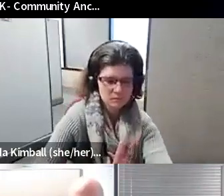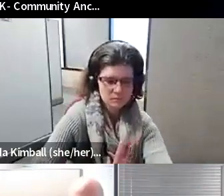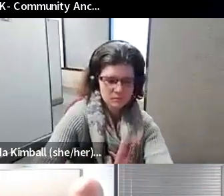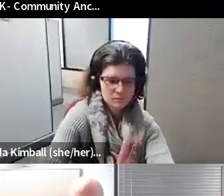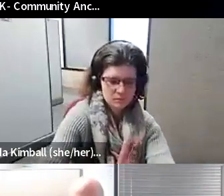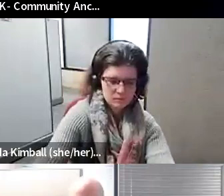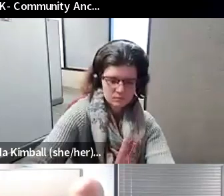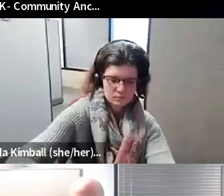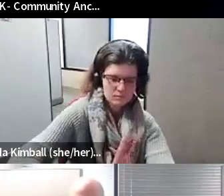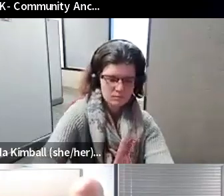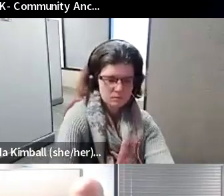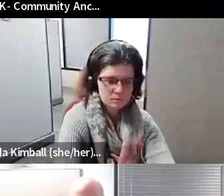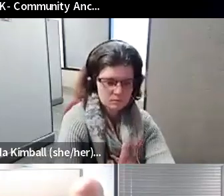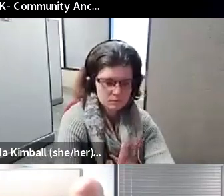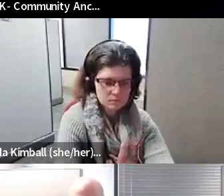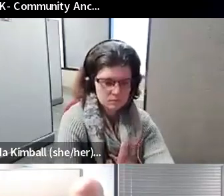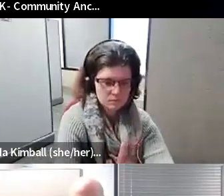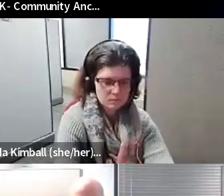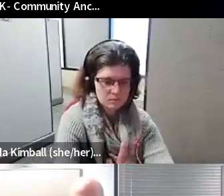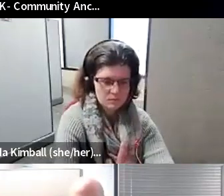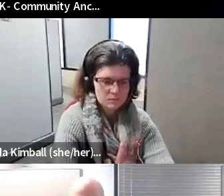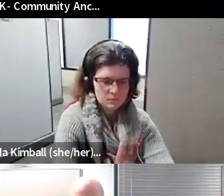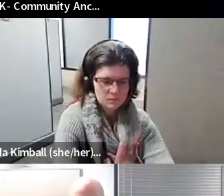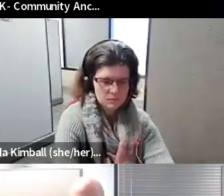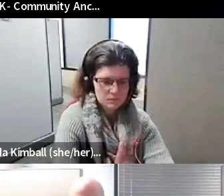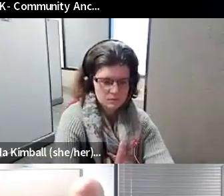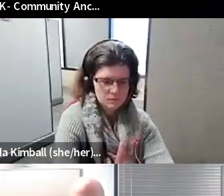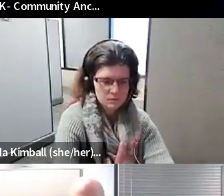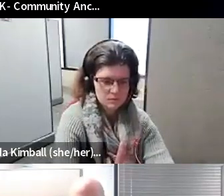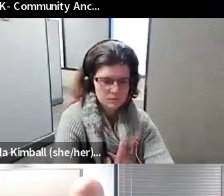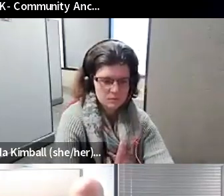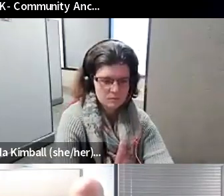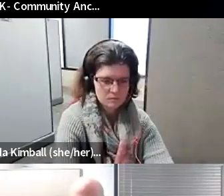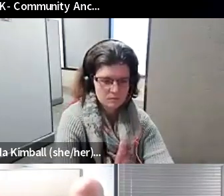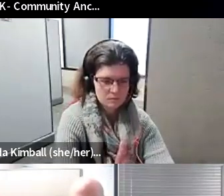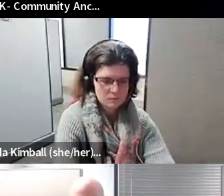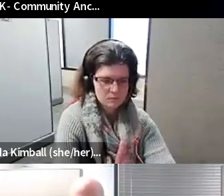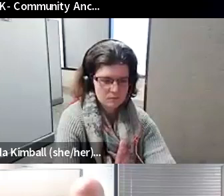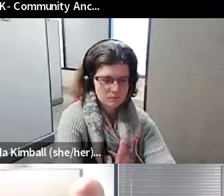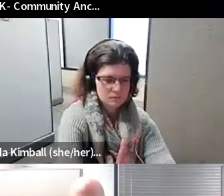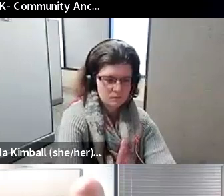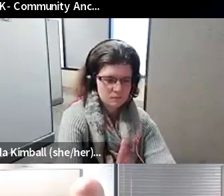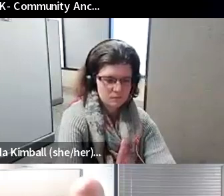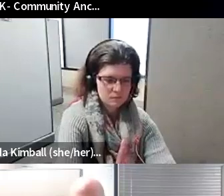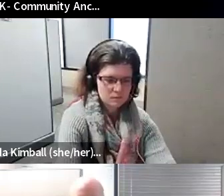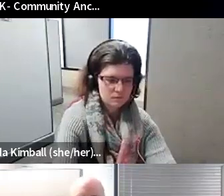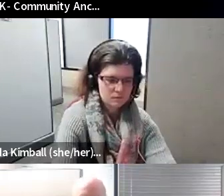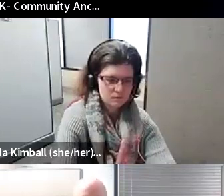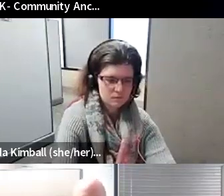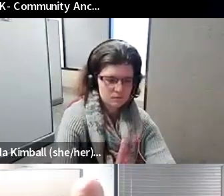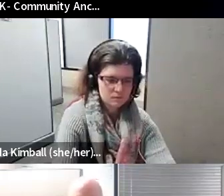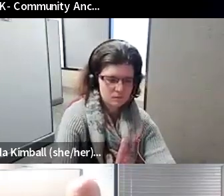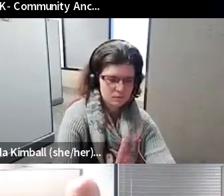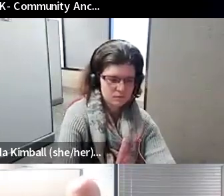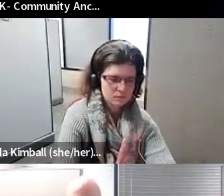should have all of their updated rates, but we still don't know what the deal is for transportation. Meanwhile, we're still vendoring people, at a pretty fast